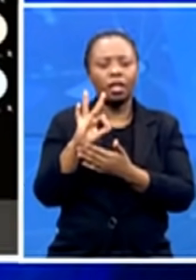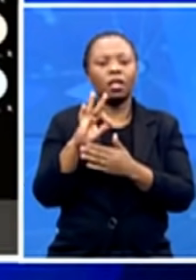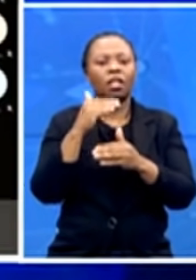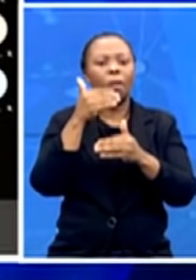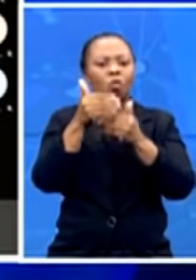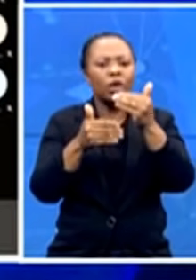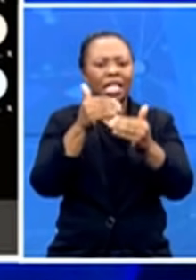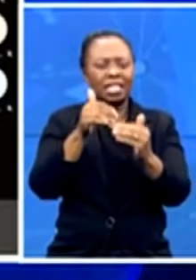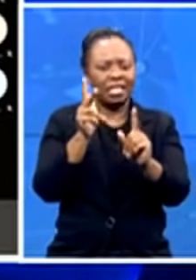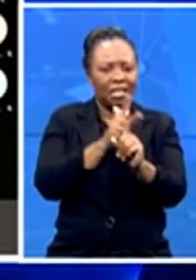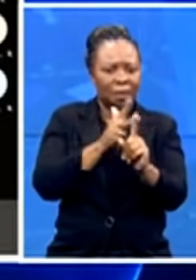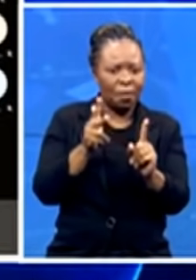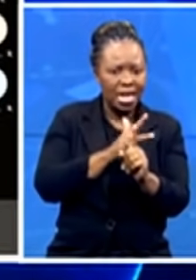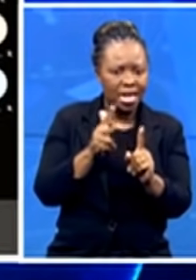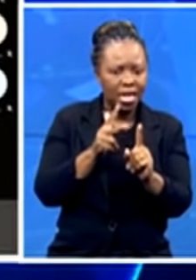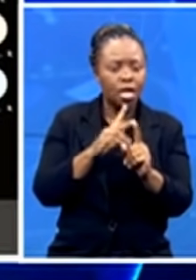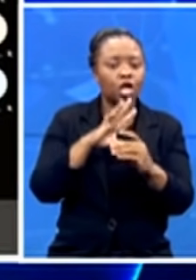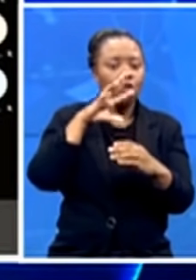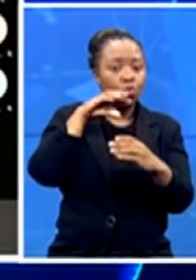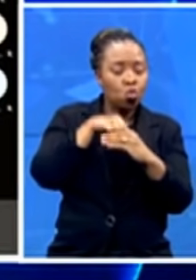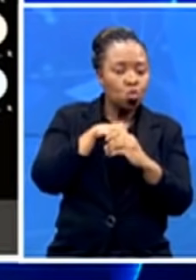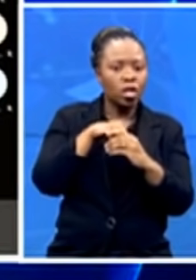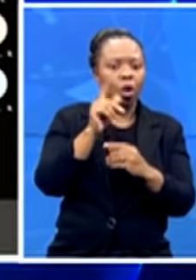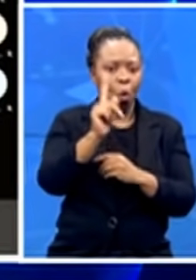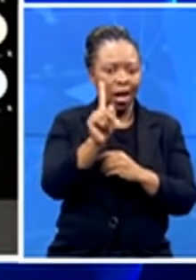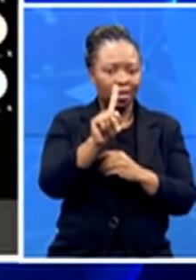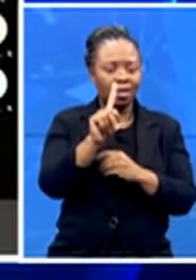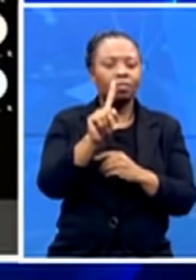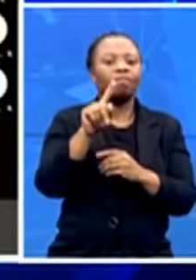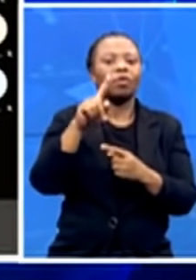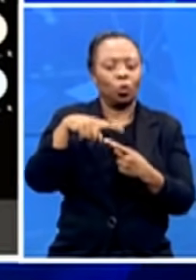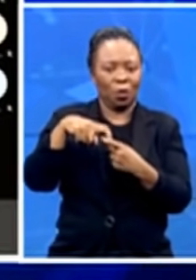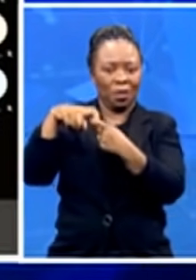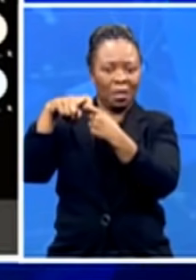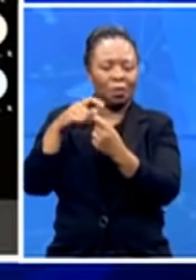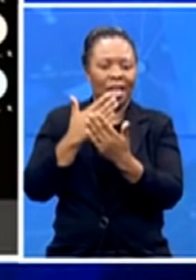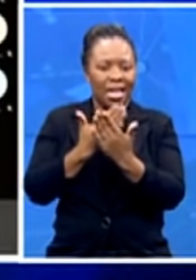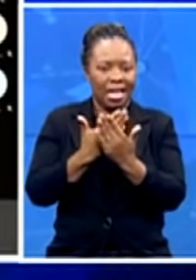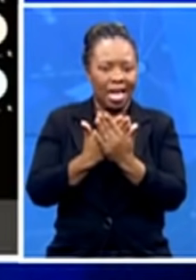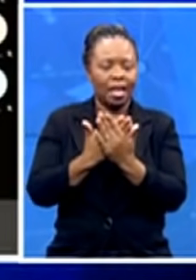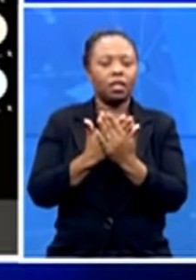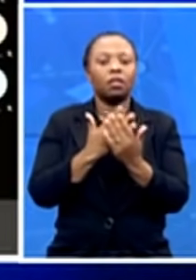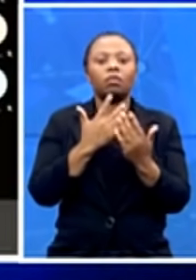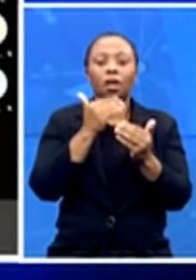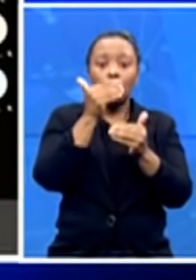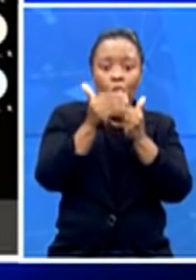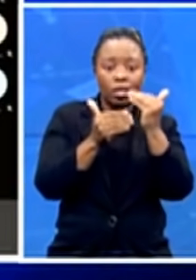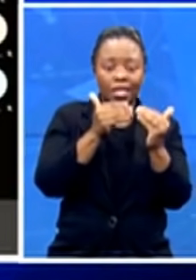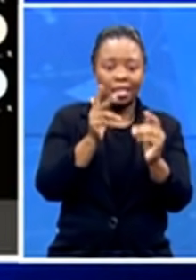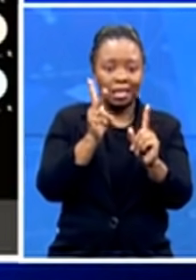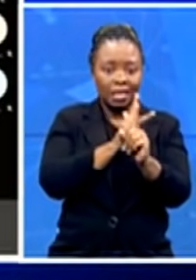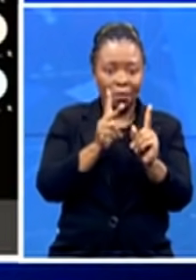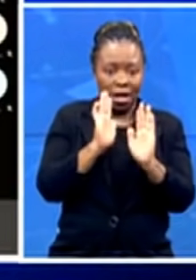decision to suspend, and not only to disciplinary proceedings. Mr. Magashule submits that it must